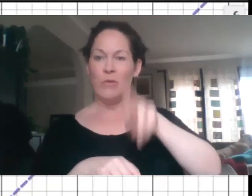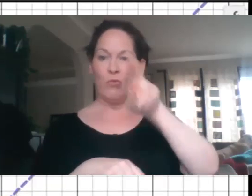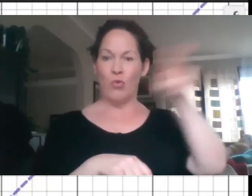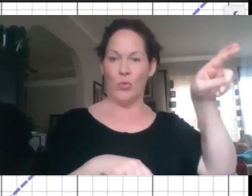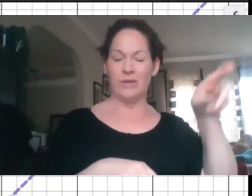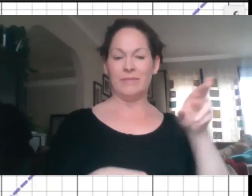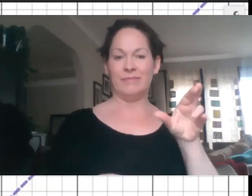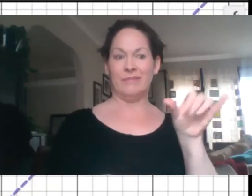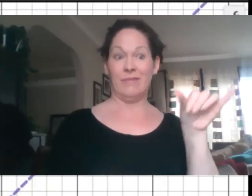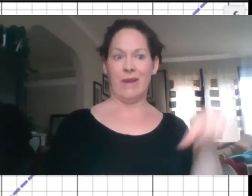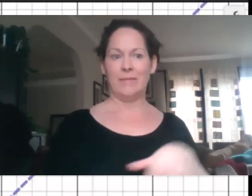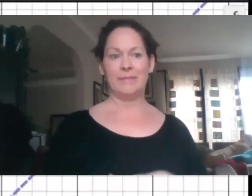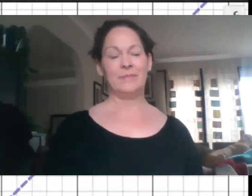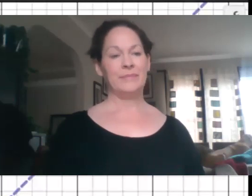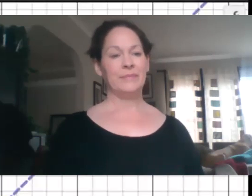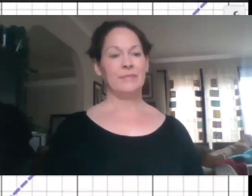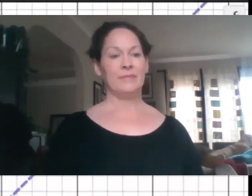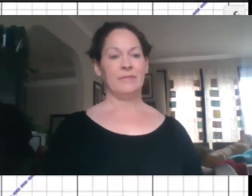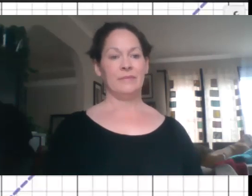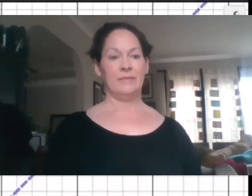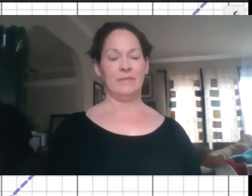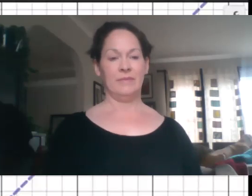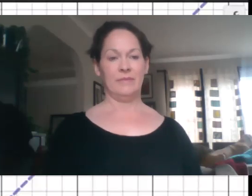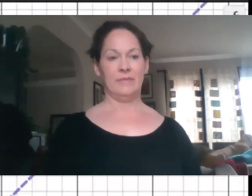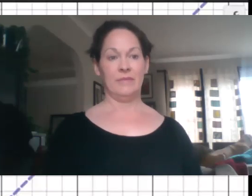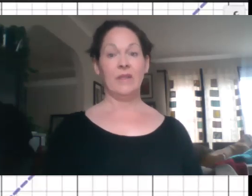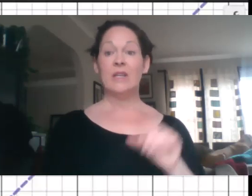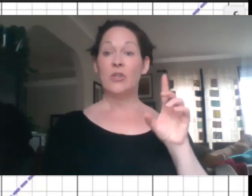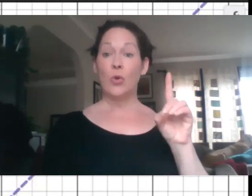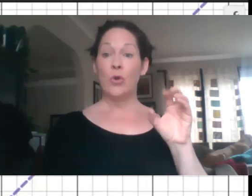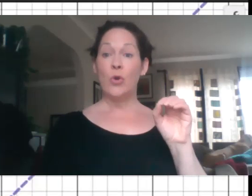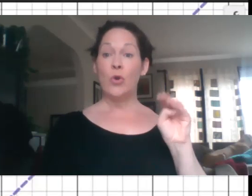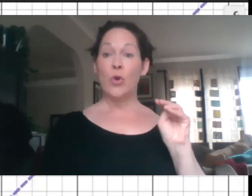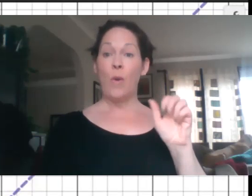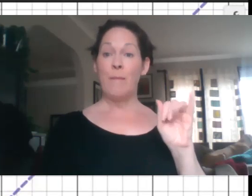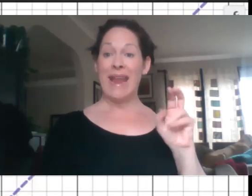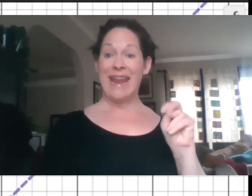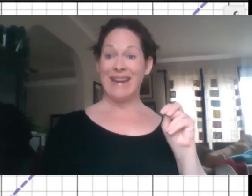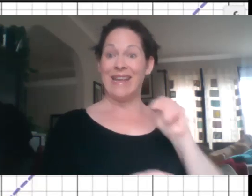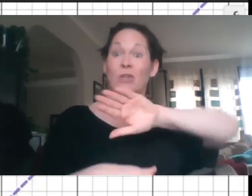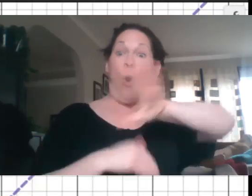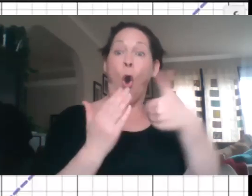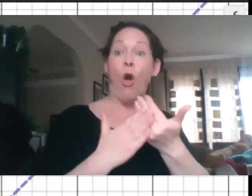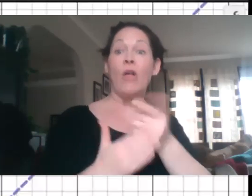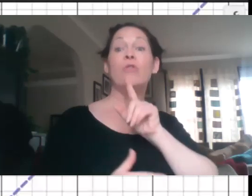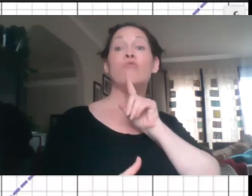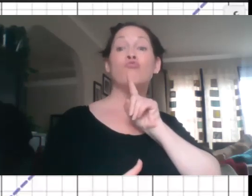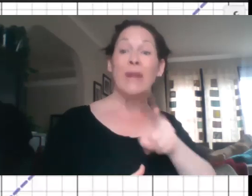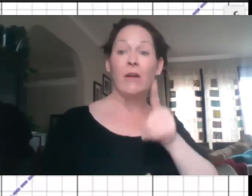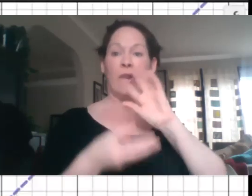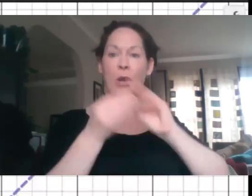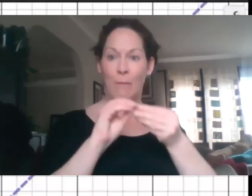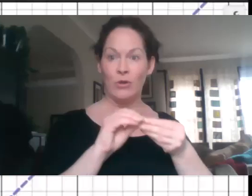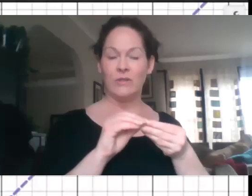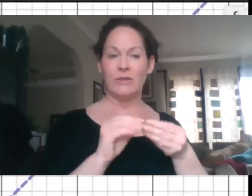So from a domain standpoint, it can take every real number because I'm not taking an even